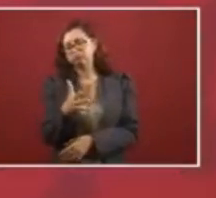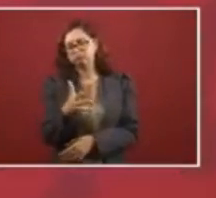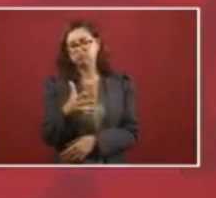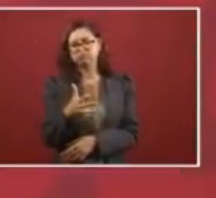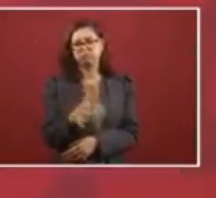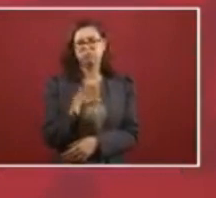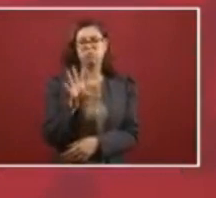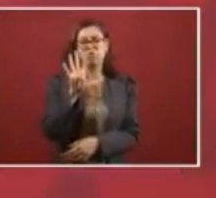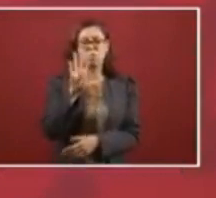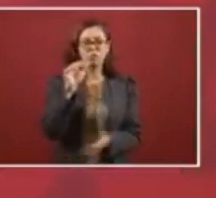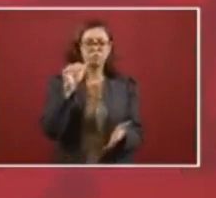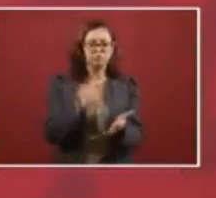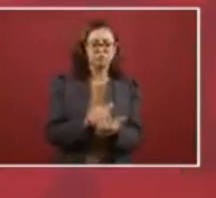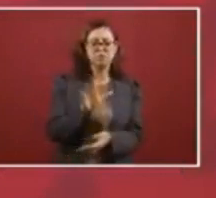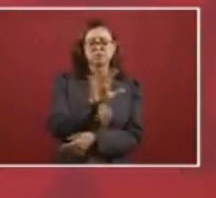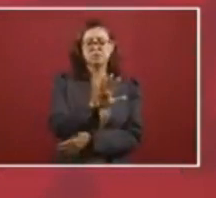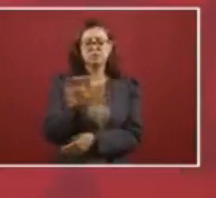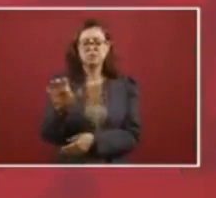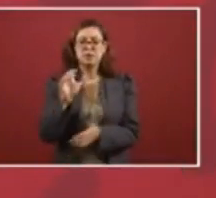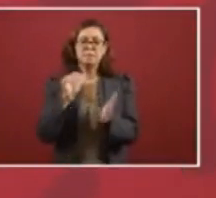for around